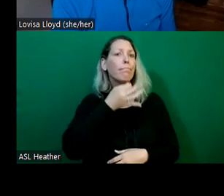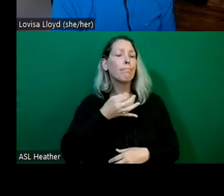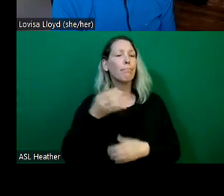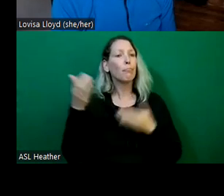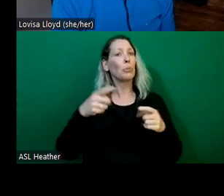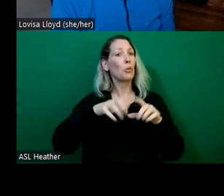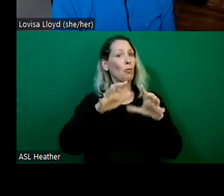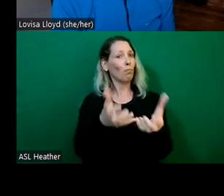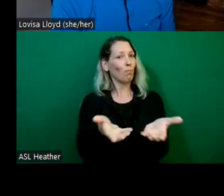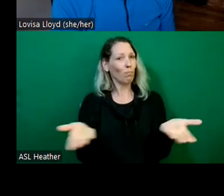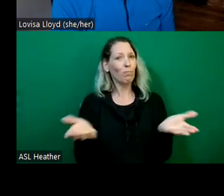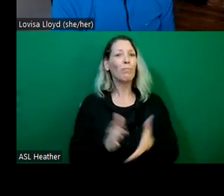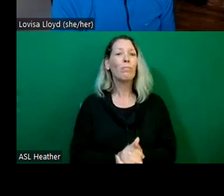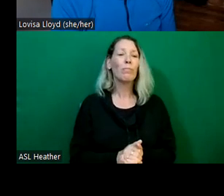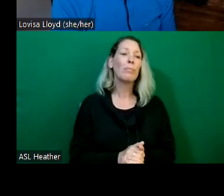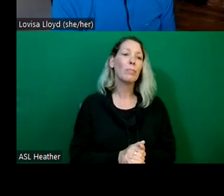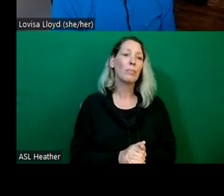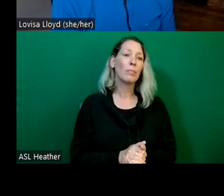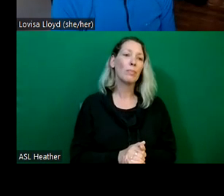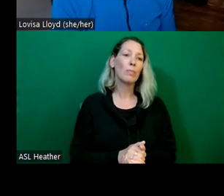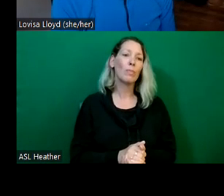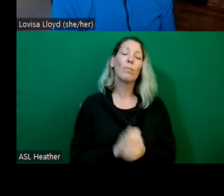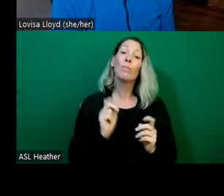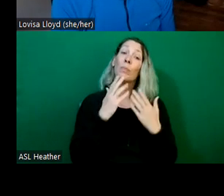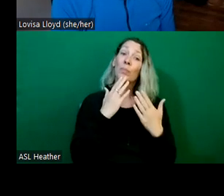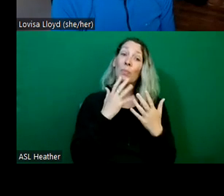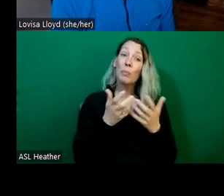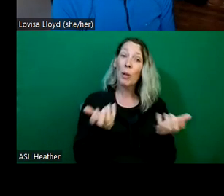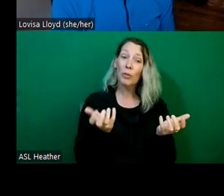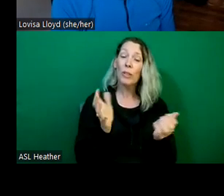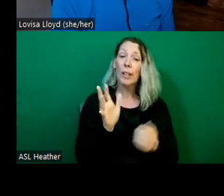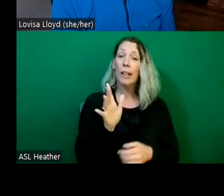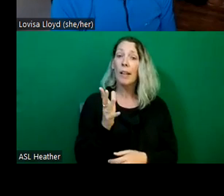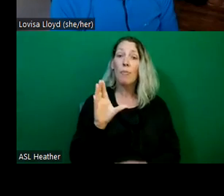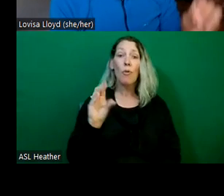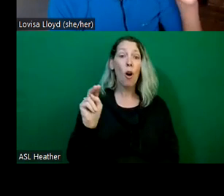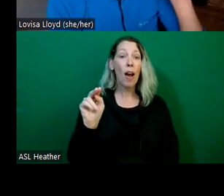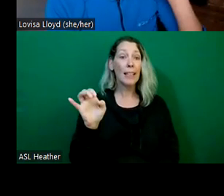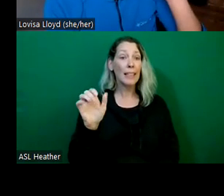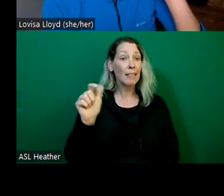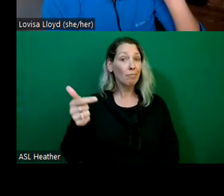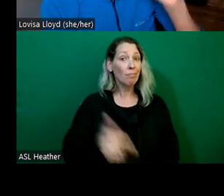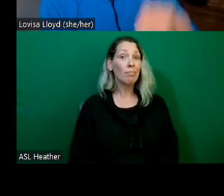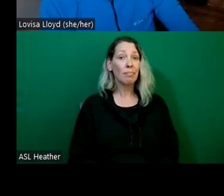PAC. All right, thank you so much. Connie, would you like to go next?